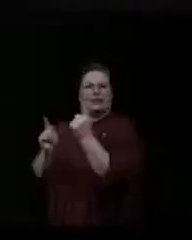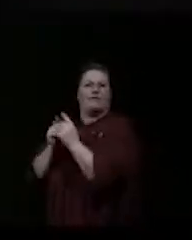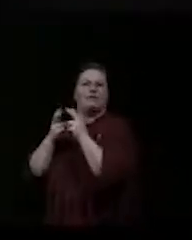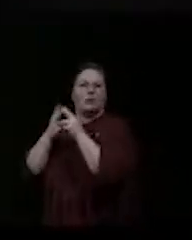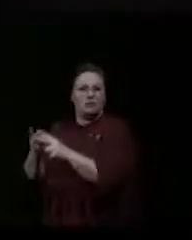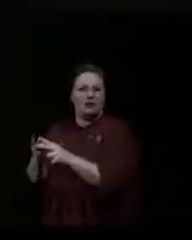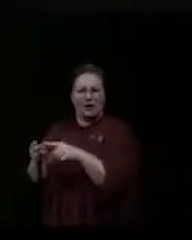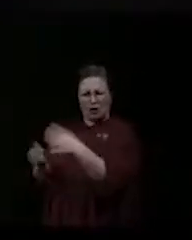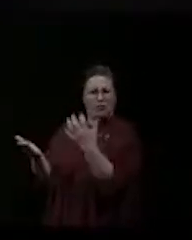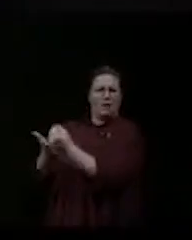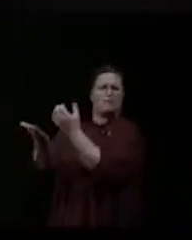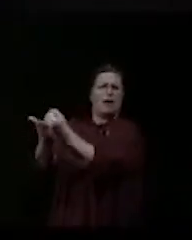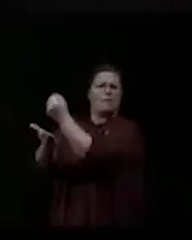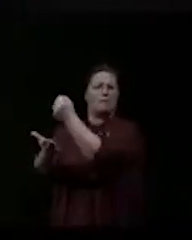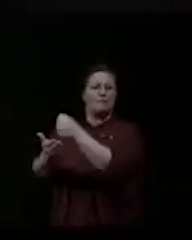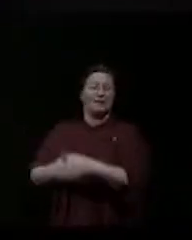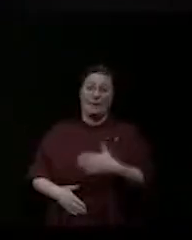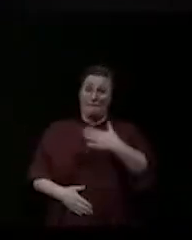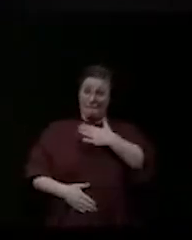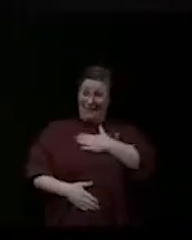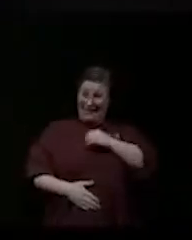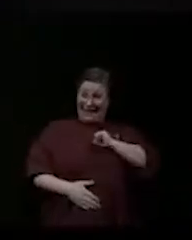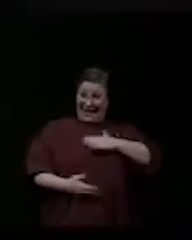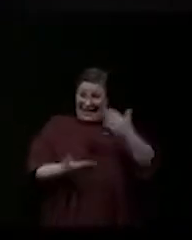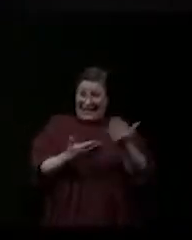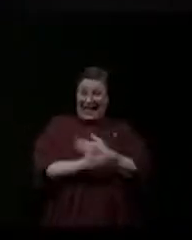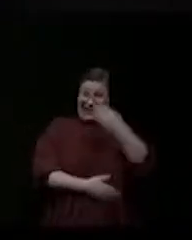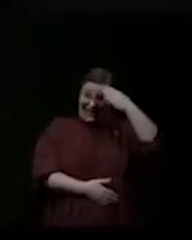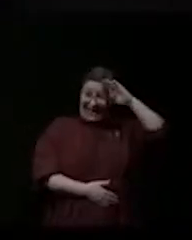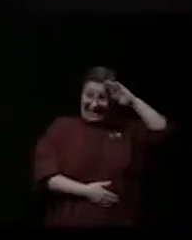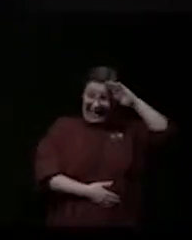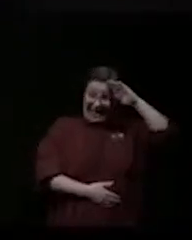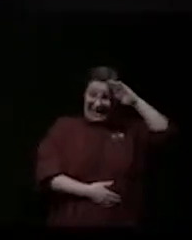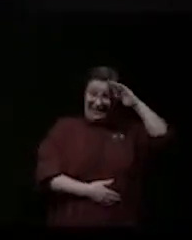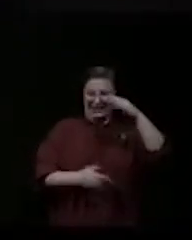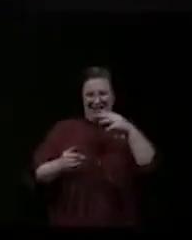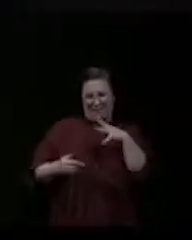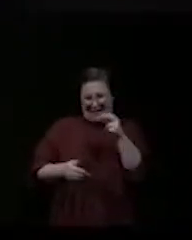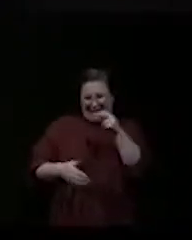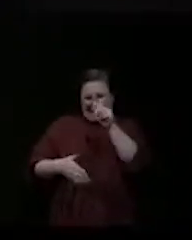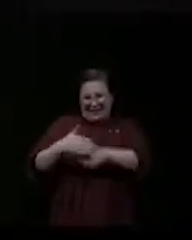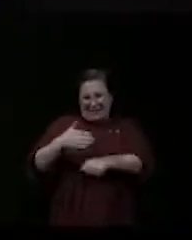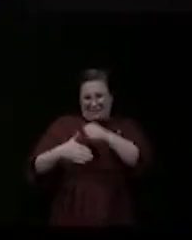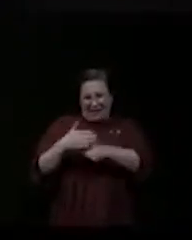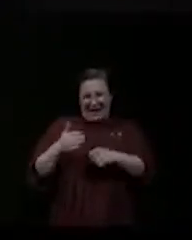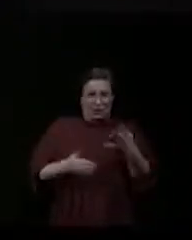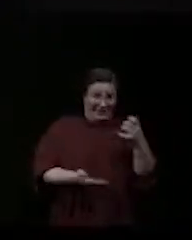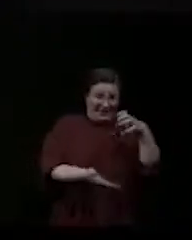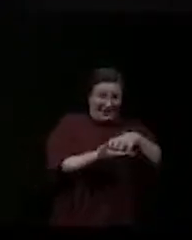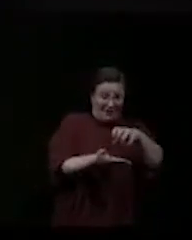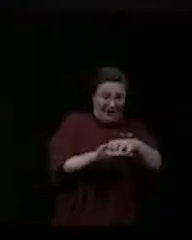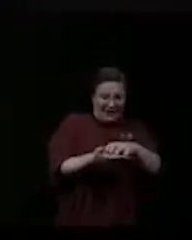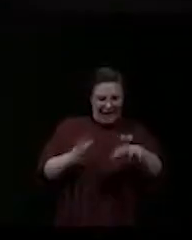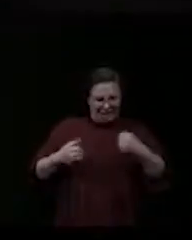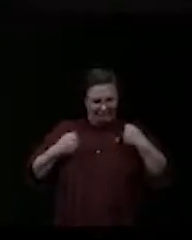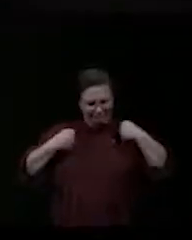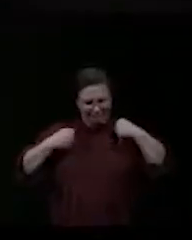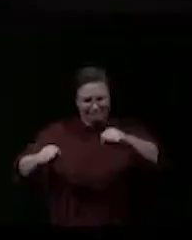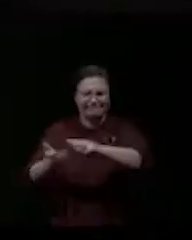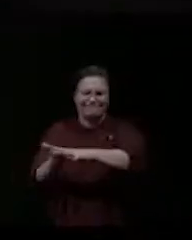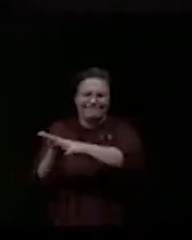I think of the progress in my own country, Ireland, driven by human rights defenders and civil society in